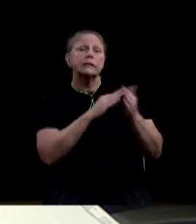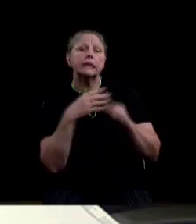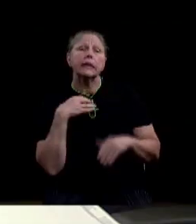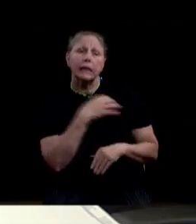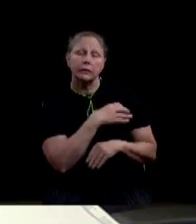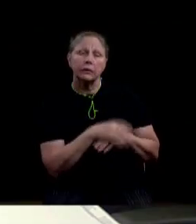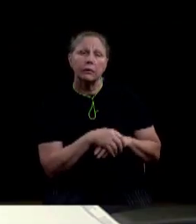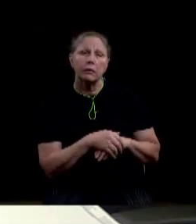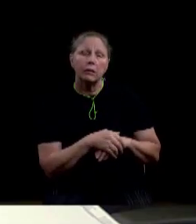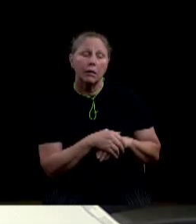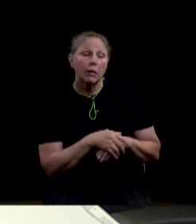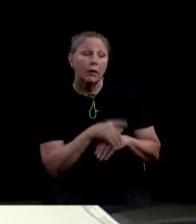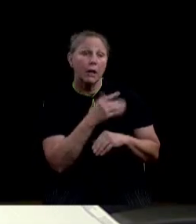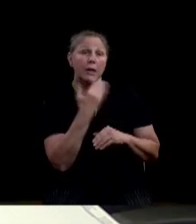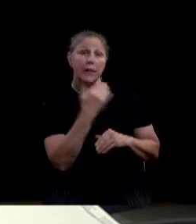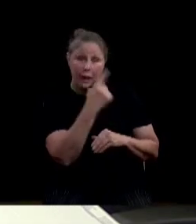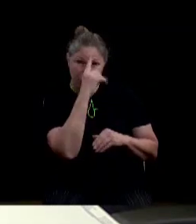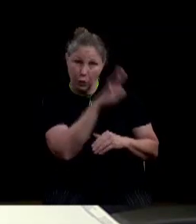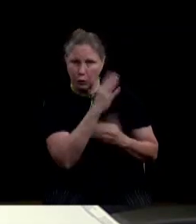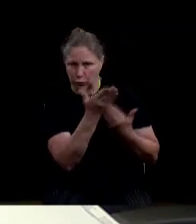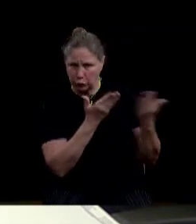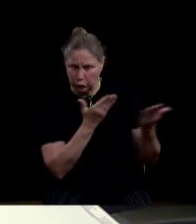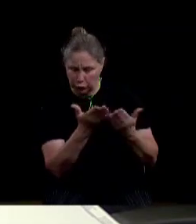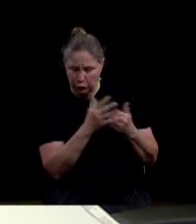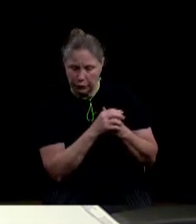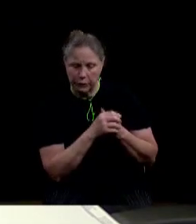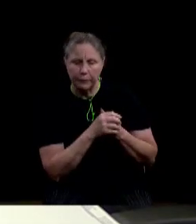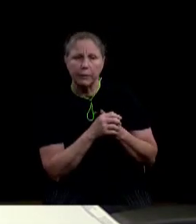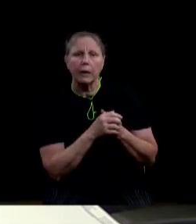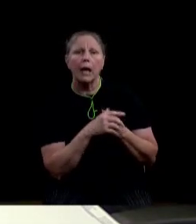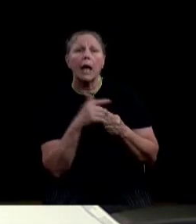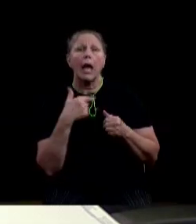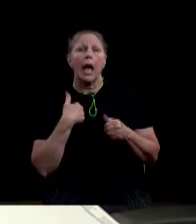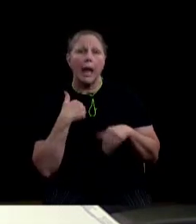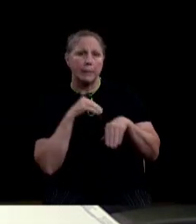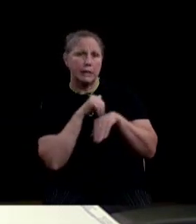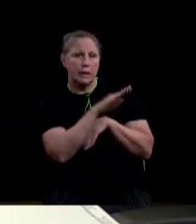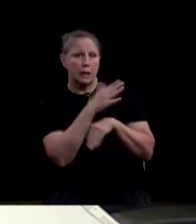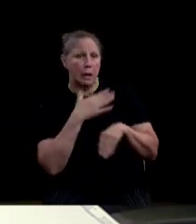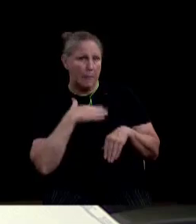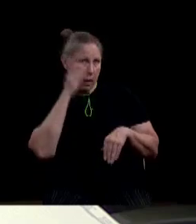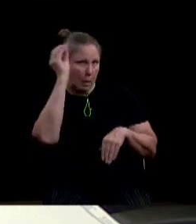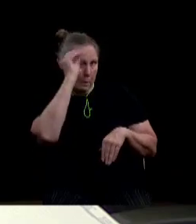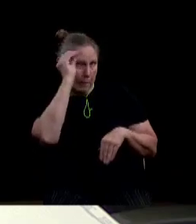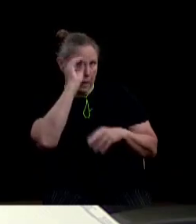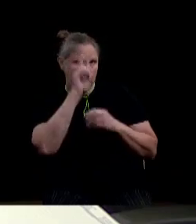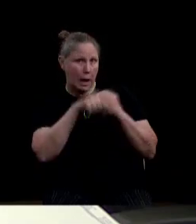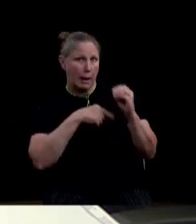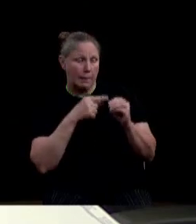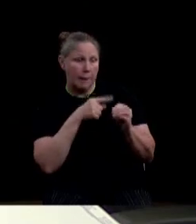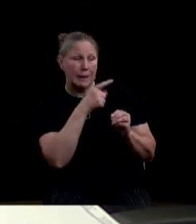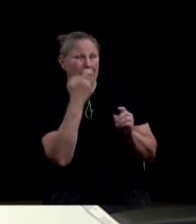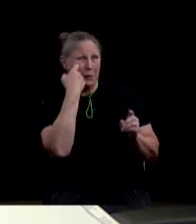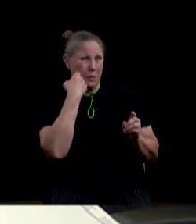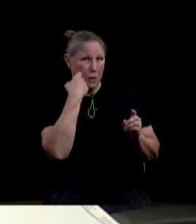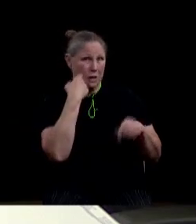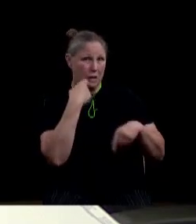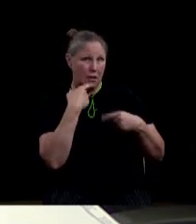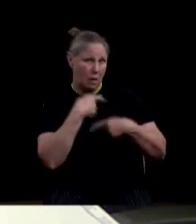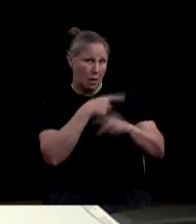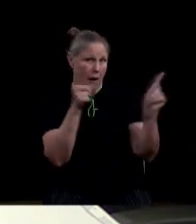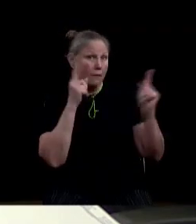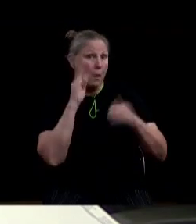As requested, I am sending you my opinion on the mayor's recent order for businesses to require face